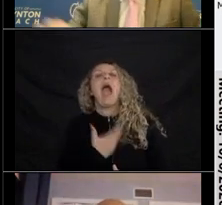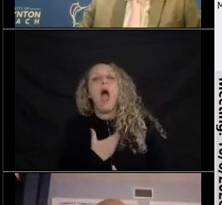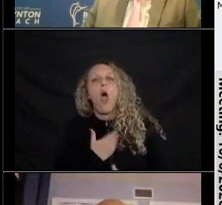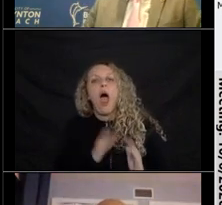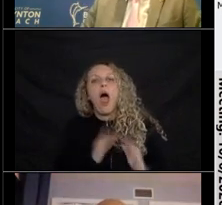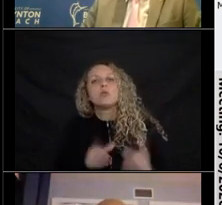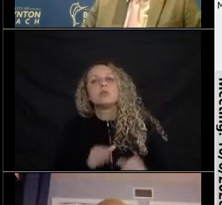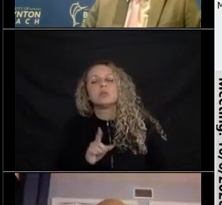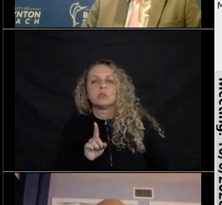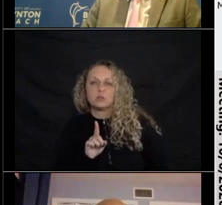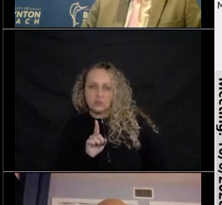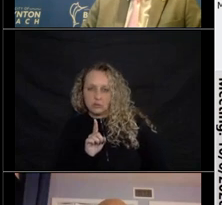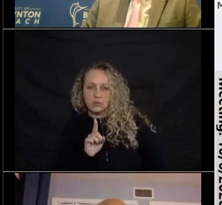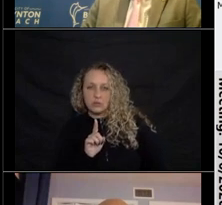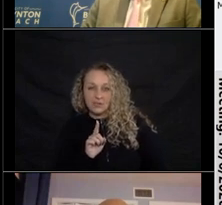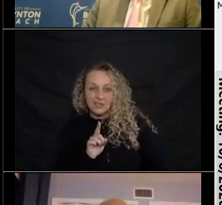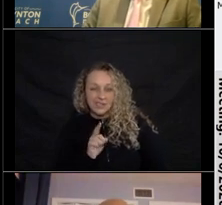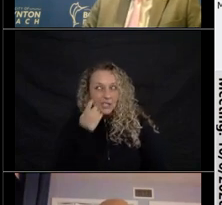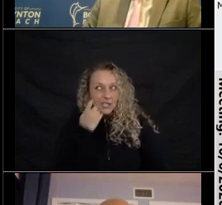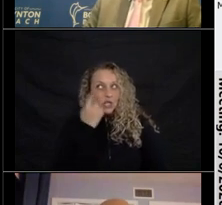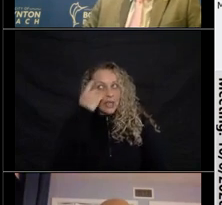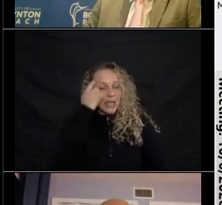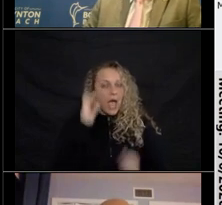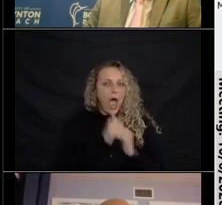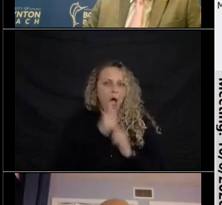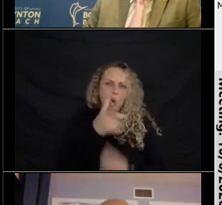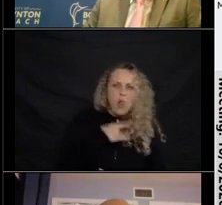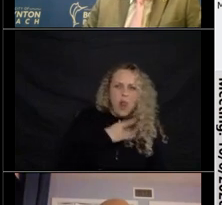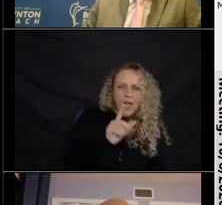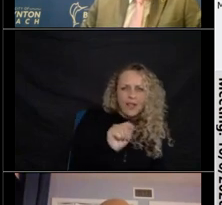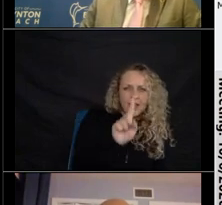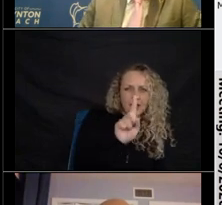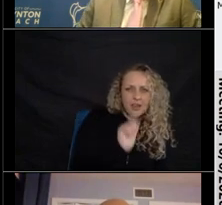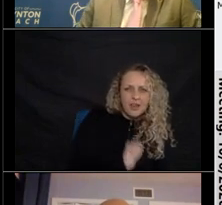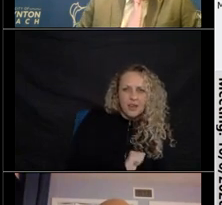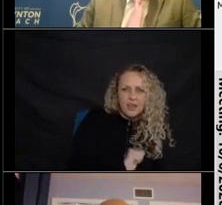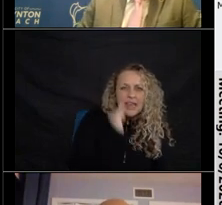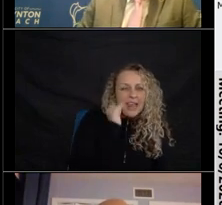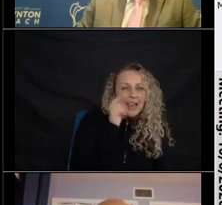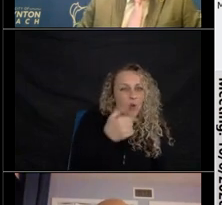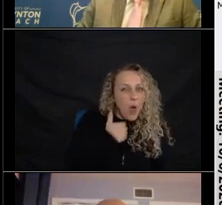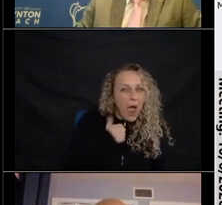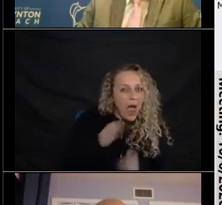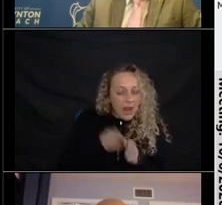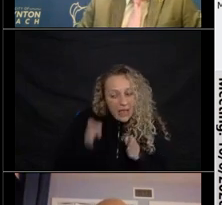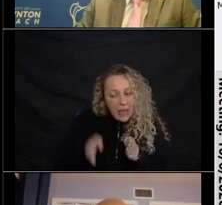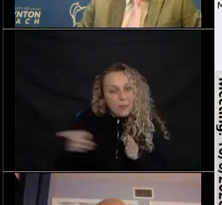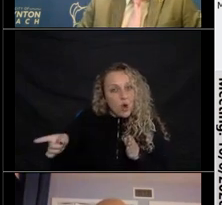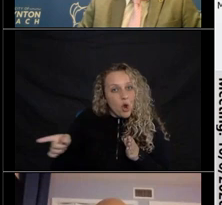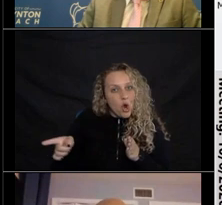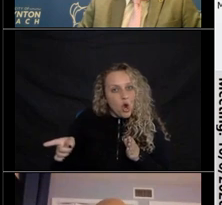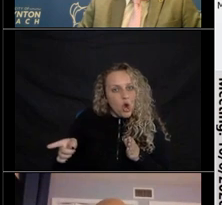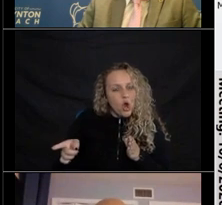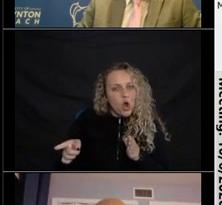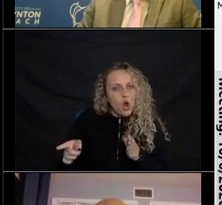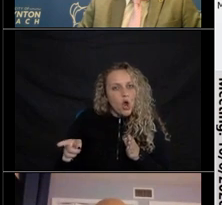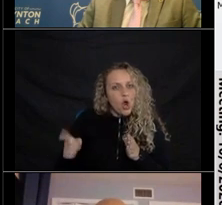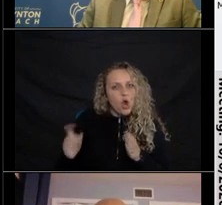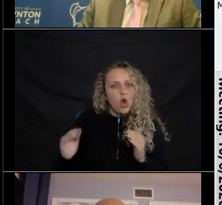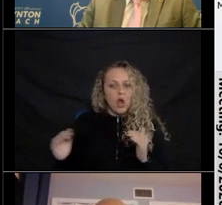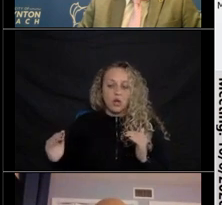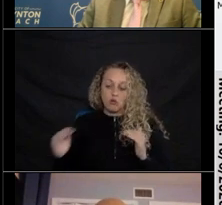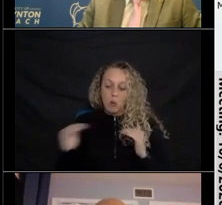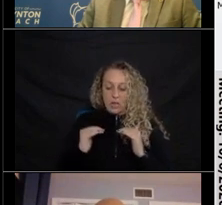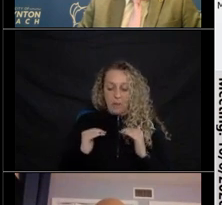houses. And just think how you would like it if you had a neighbor that directly abuts your